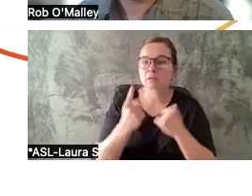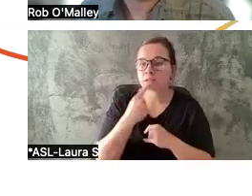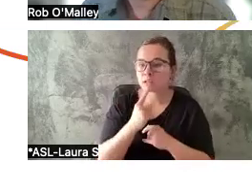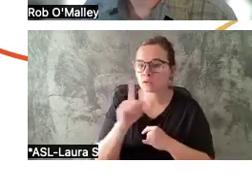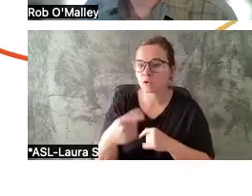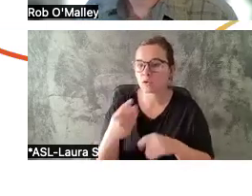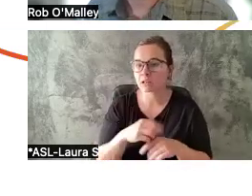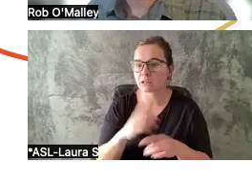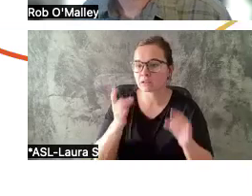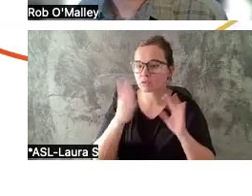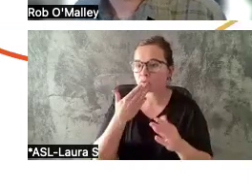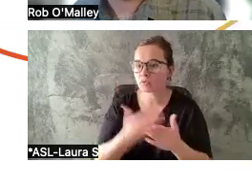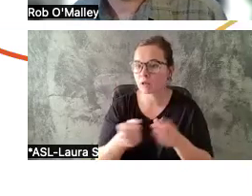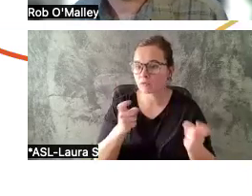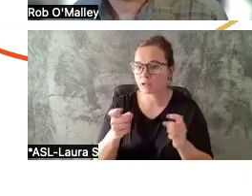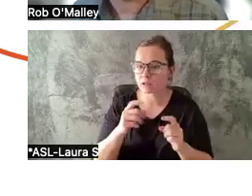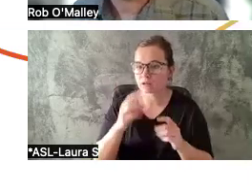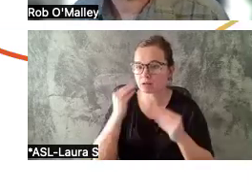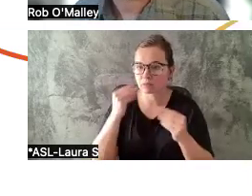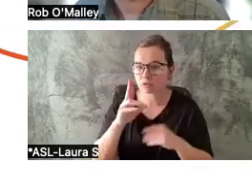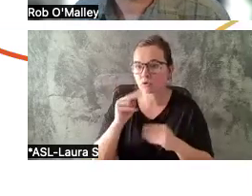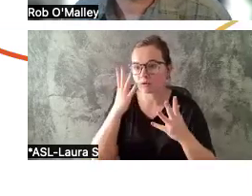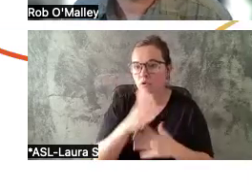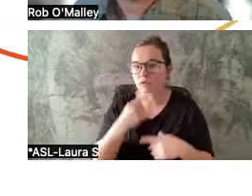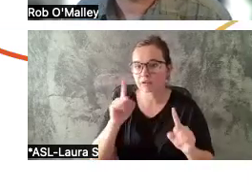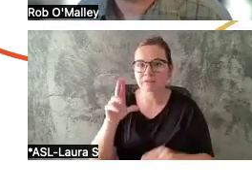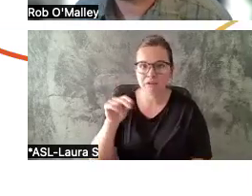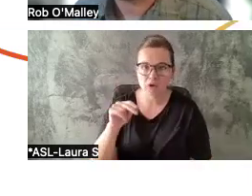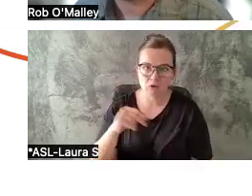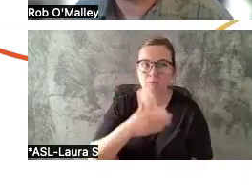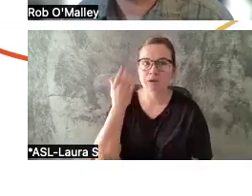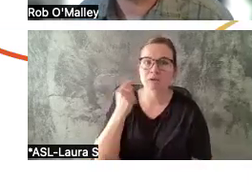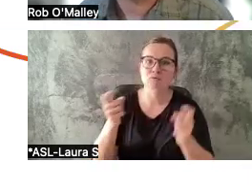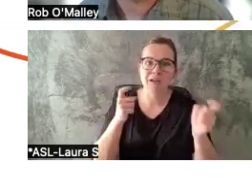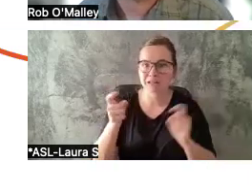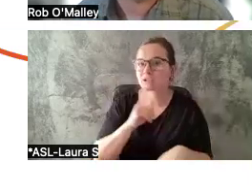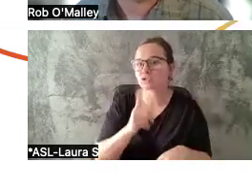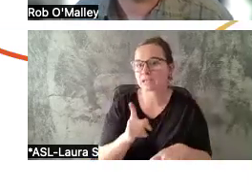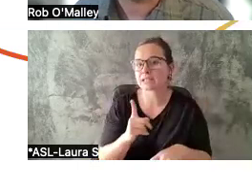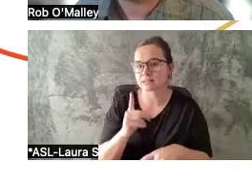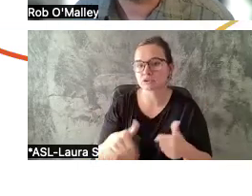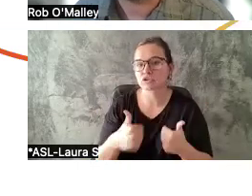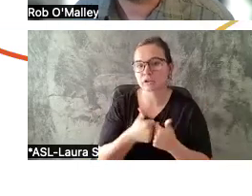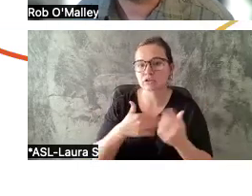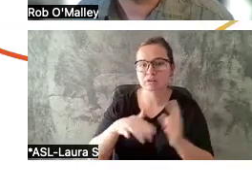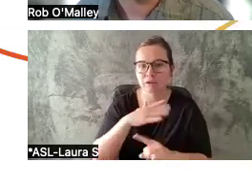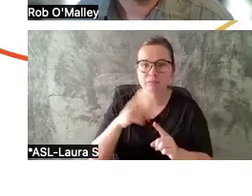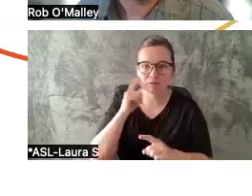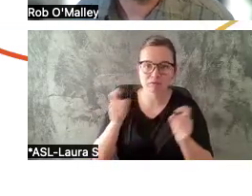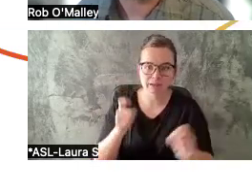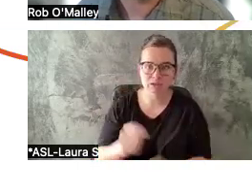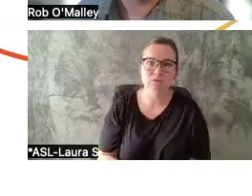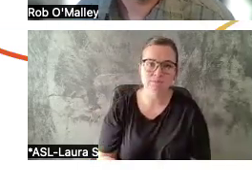extremely well-regulated context, and so if unfortunately, effectively no, because regulation is this is a challenging environment for